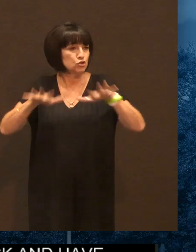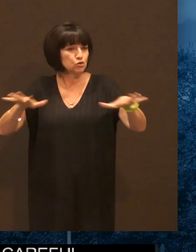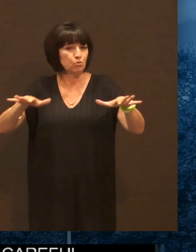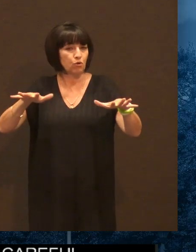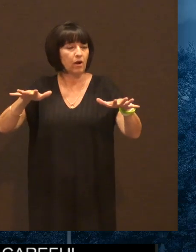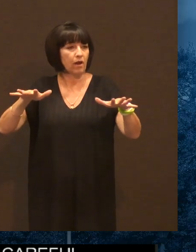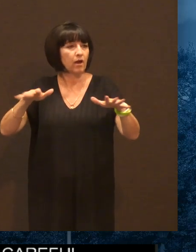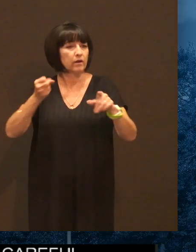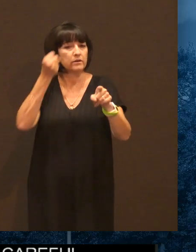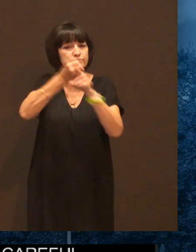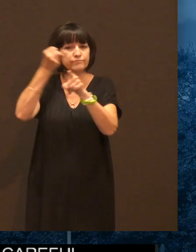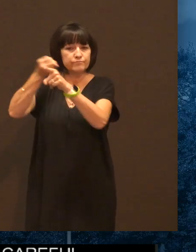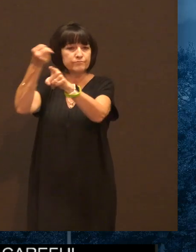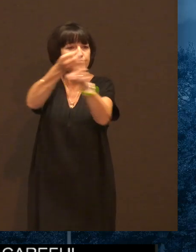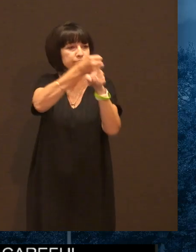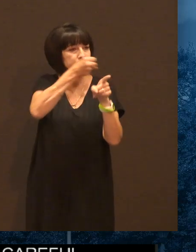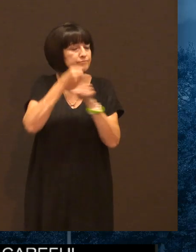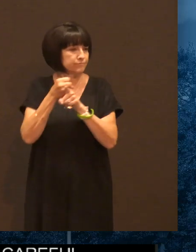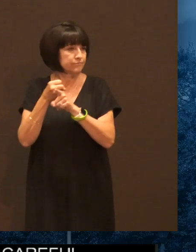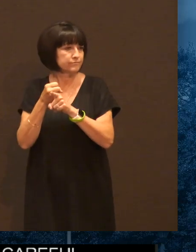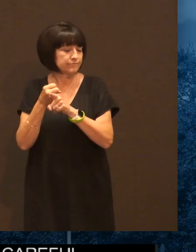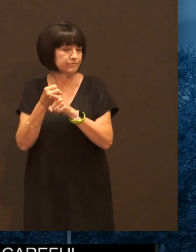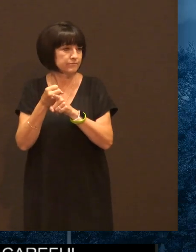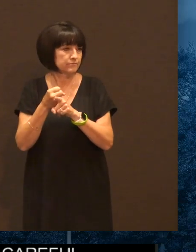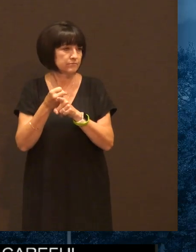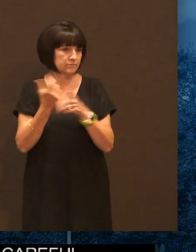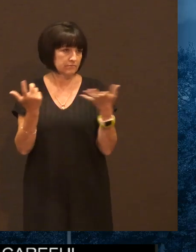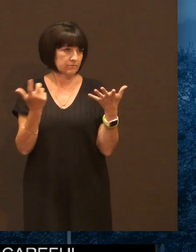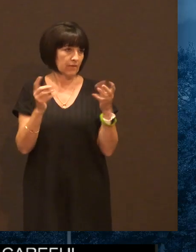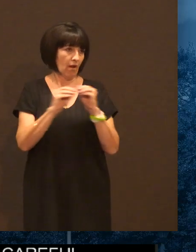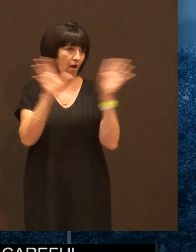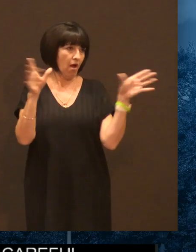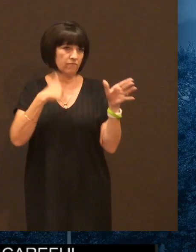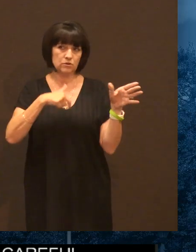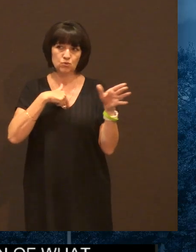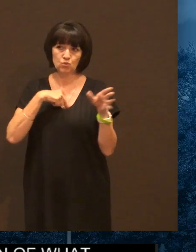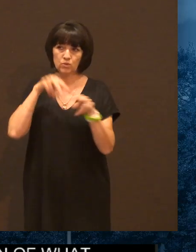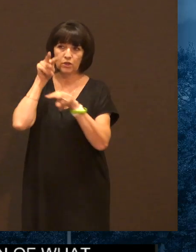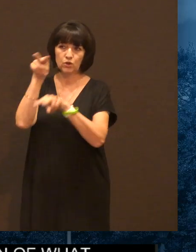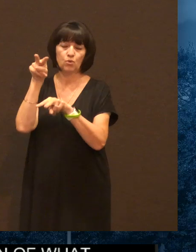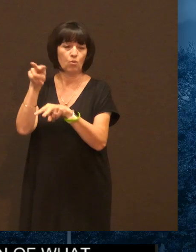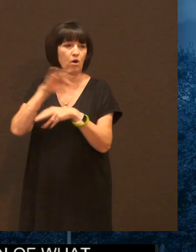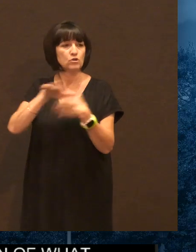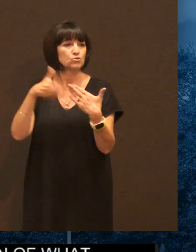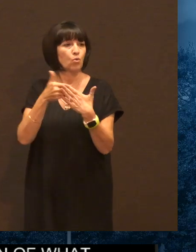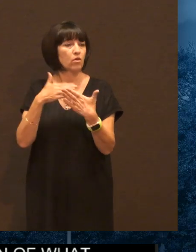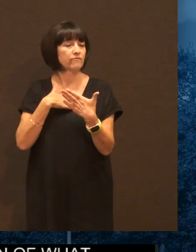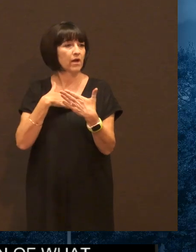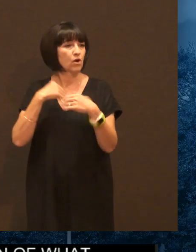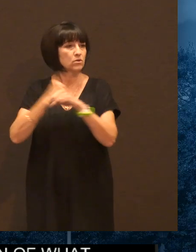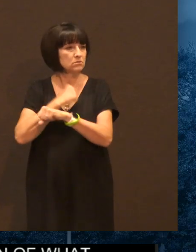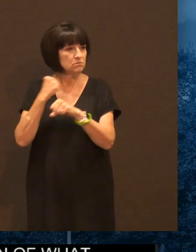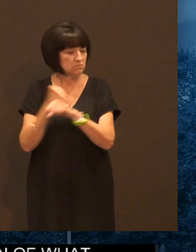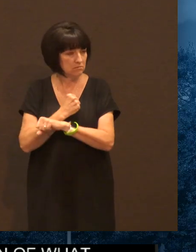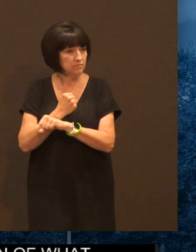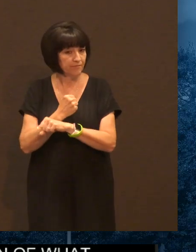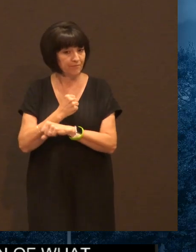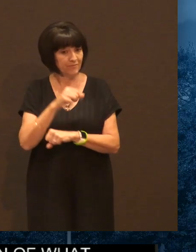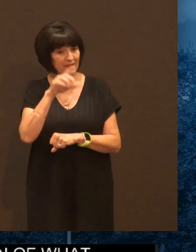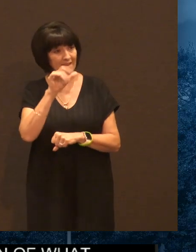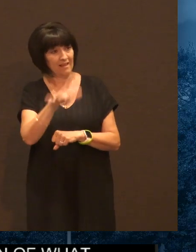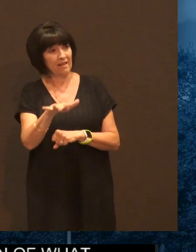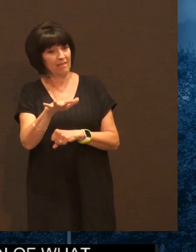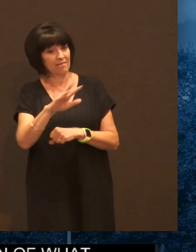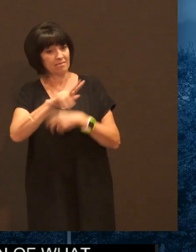them, certainly the data that draws it. Now, with respect to this particular issue and connection